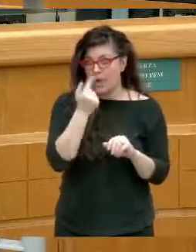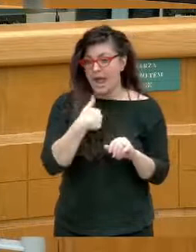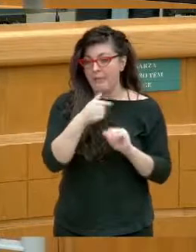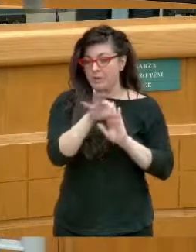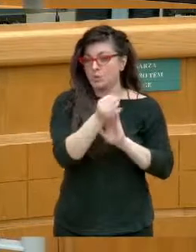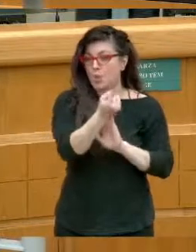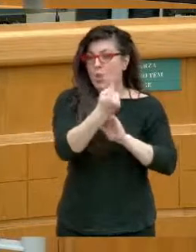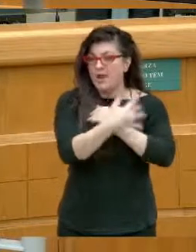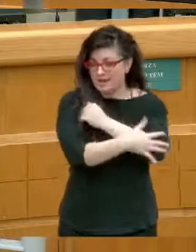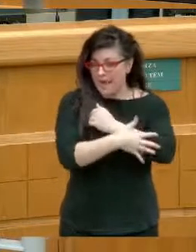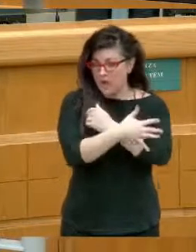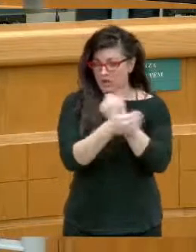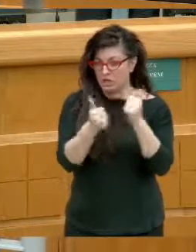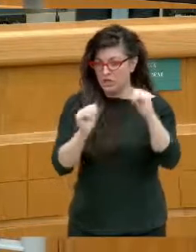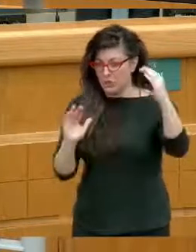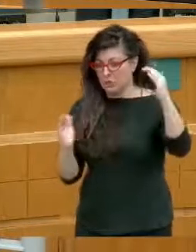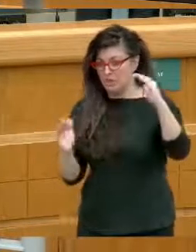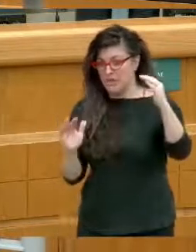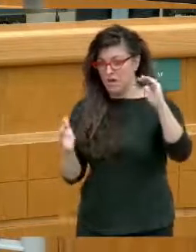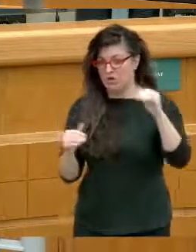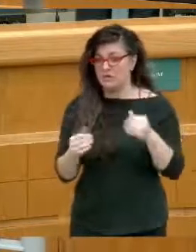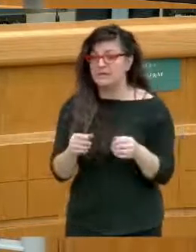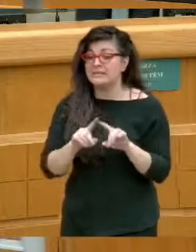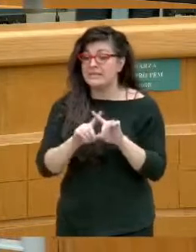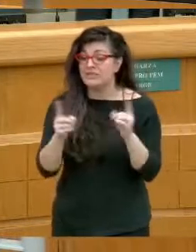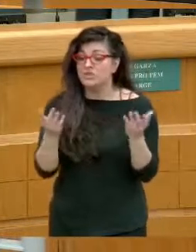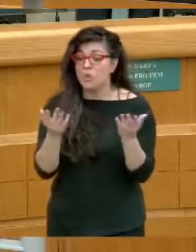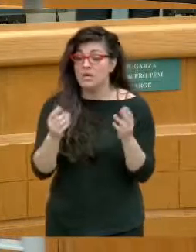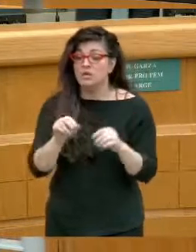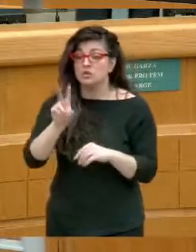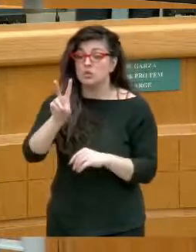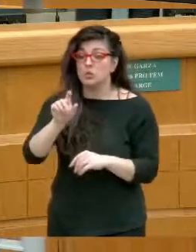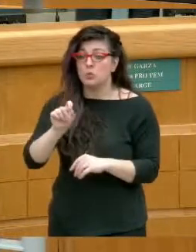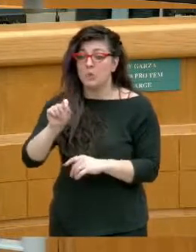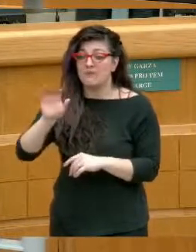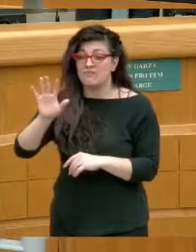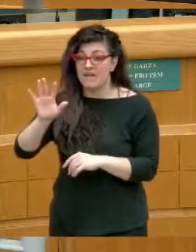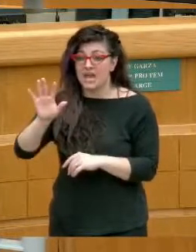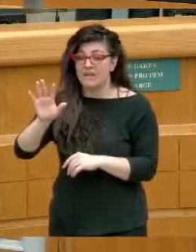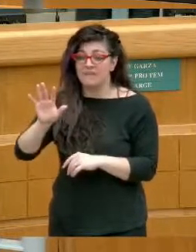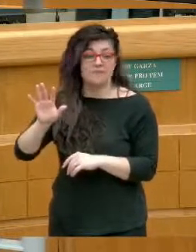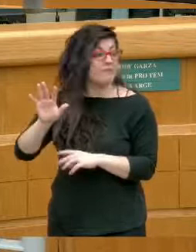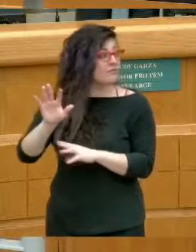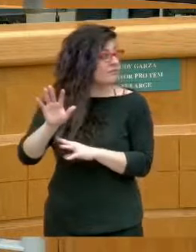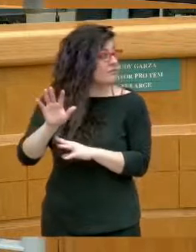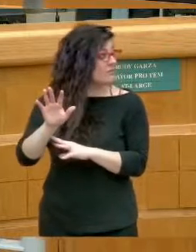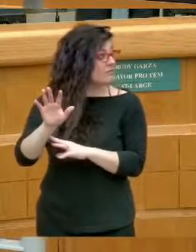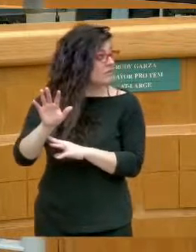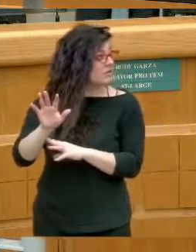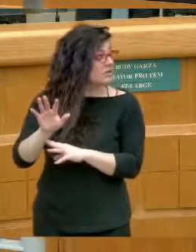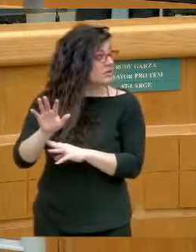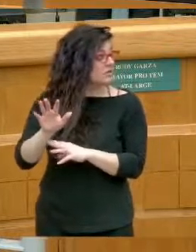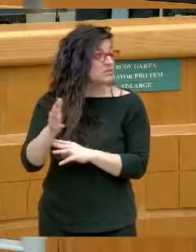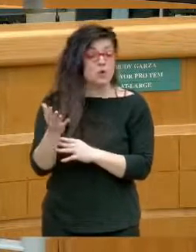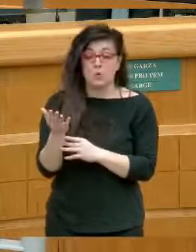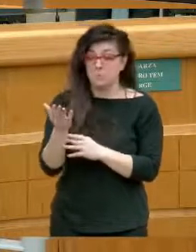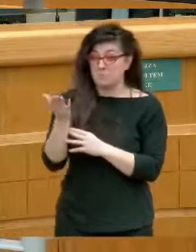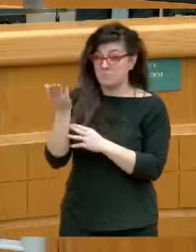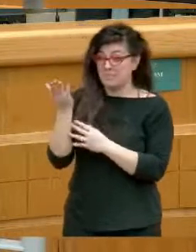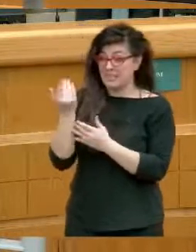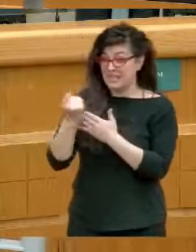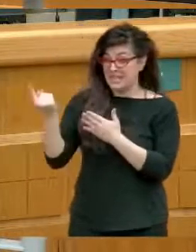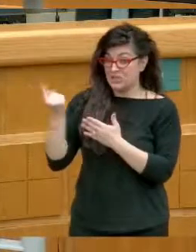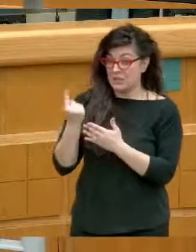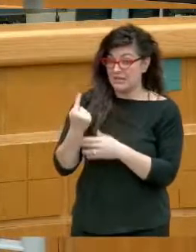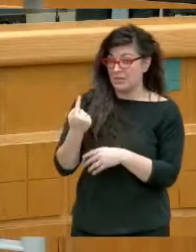of people. The difference now is 2.5x. Last week it was 3x. So we're getting closer